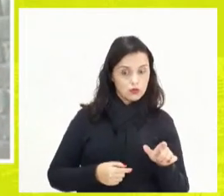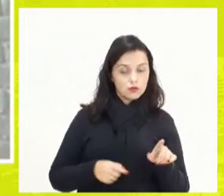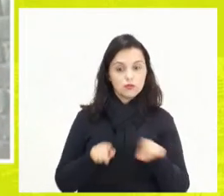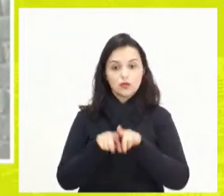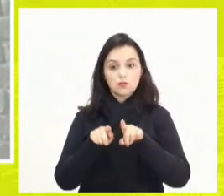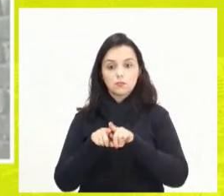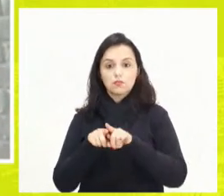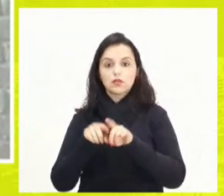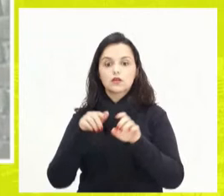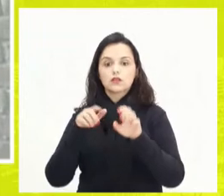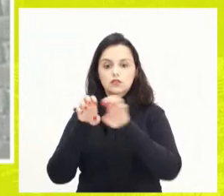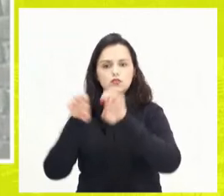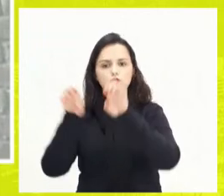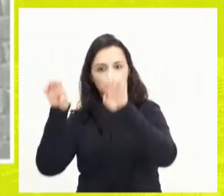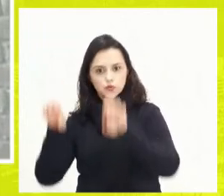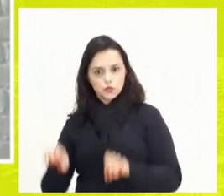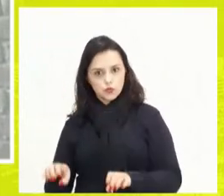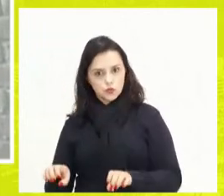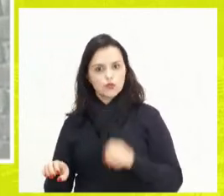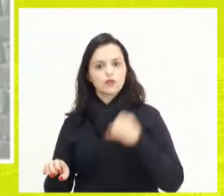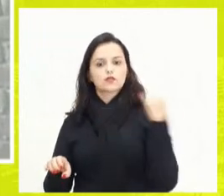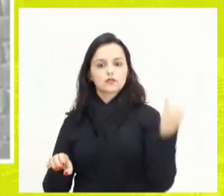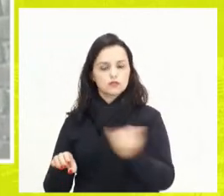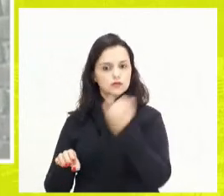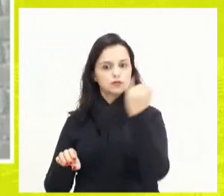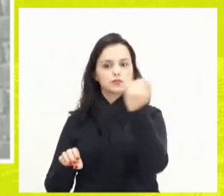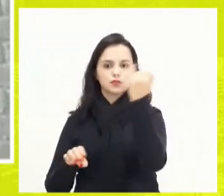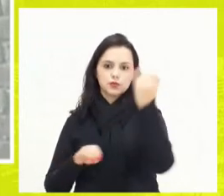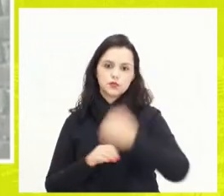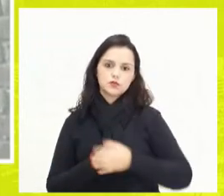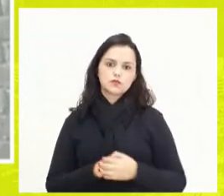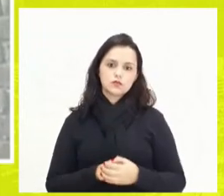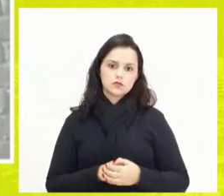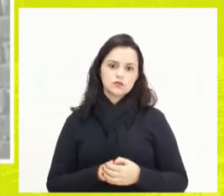structural debate this is not individual